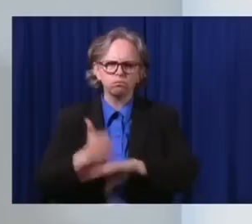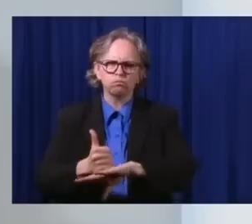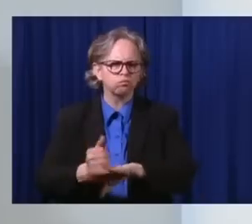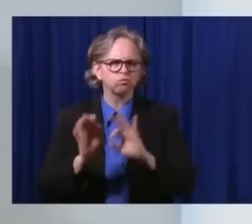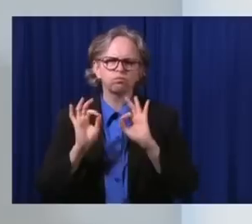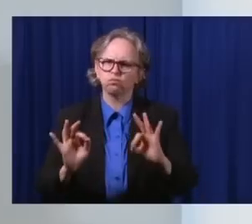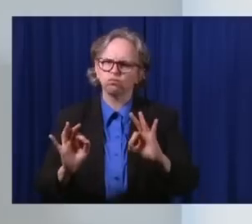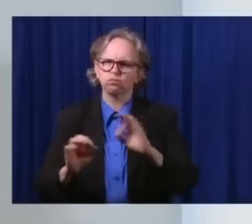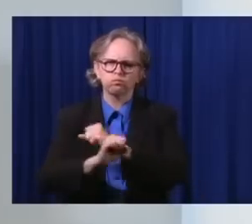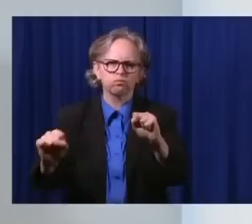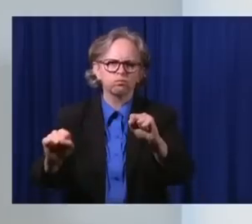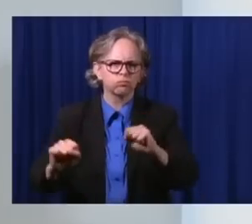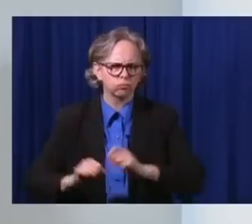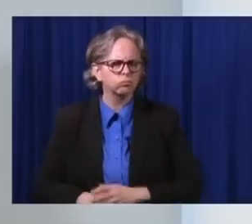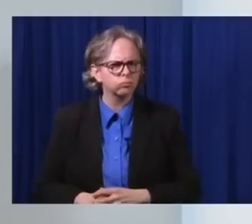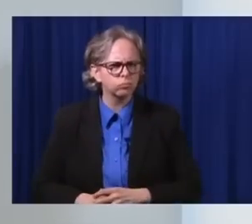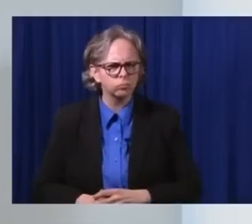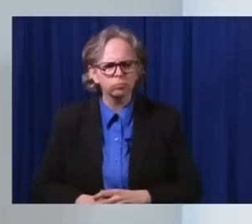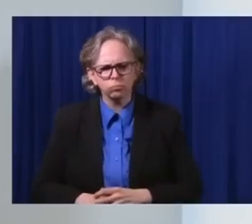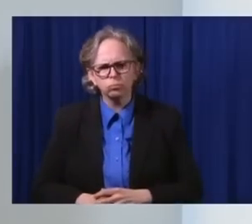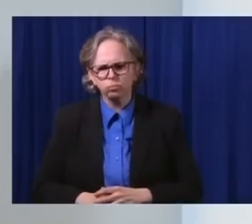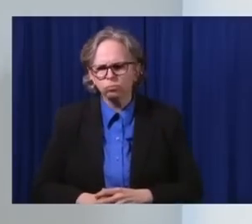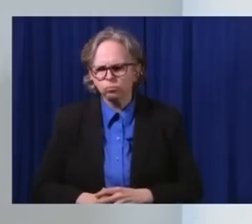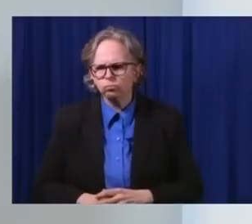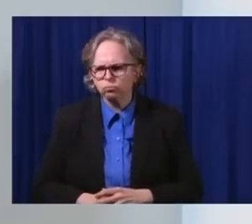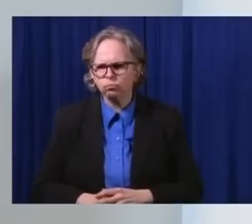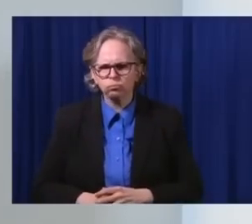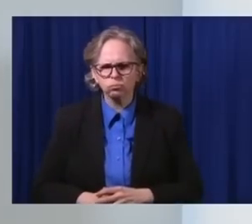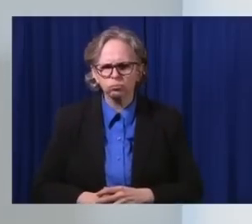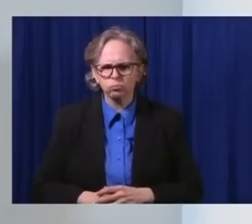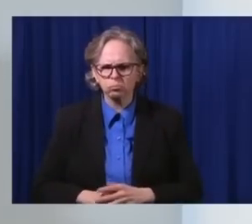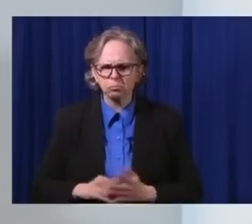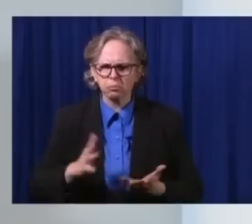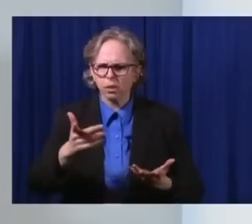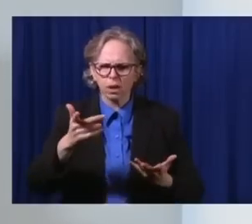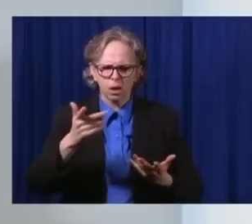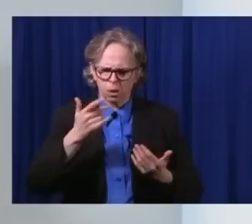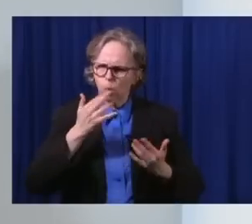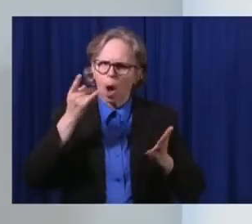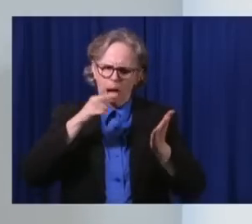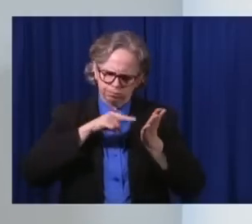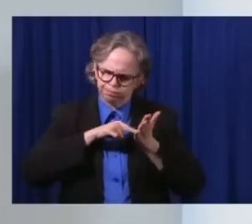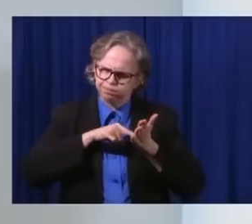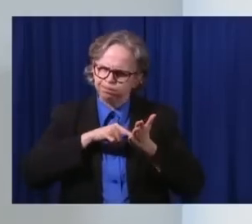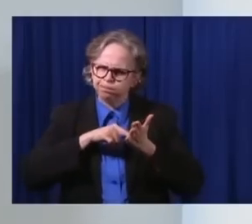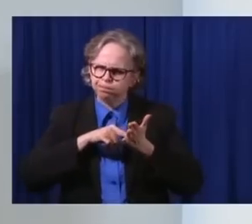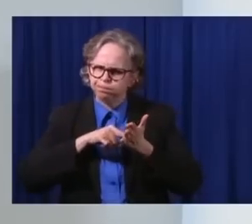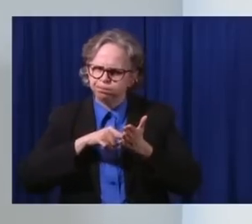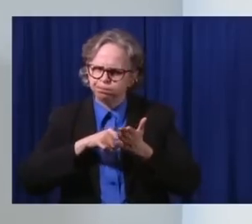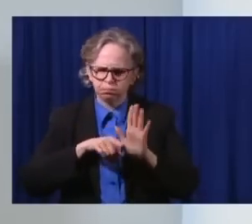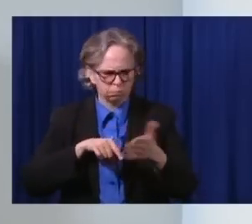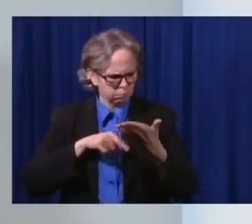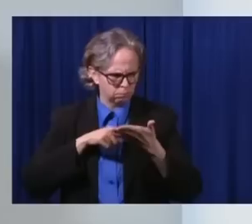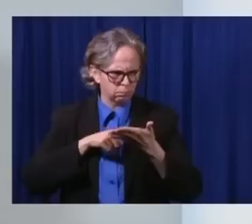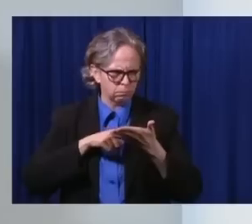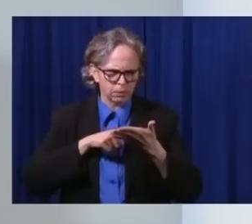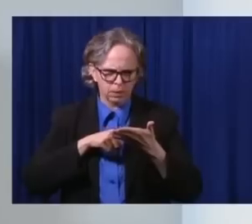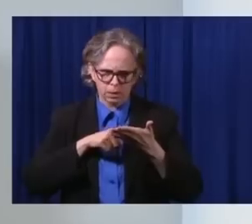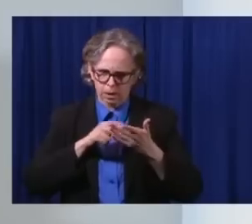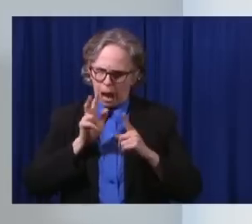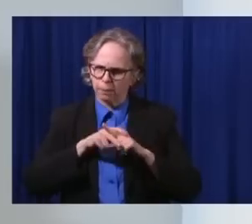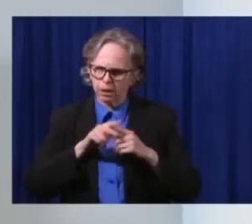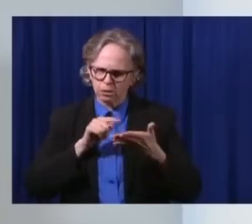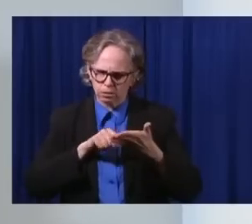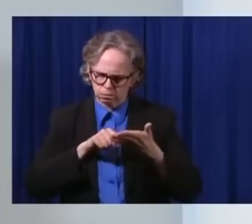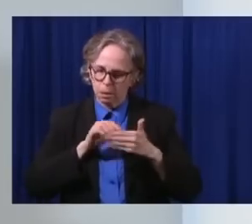where you have to, it's checked when you both receive your ballot, when you receive your application, when you receive the ballot. I